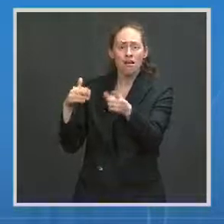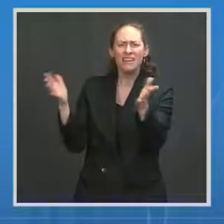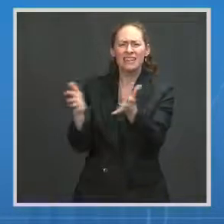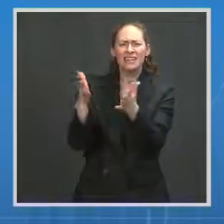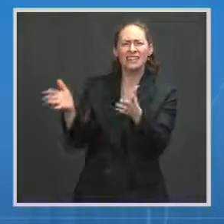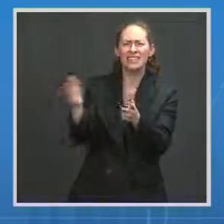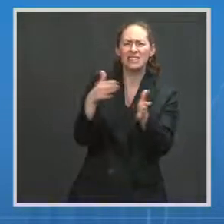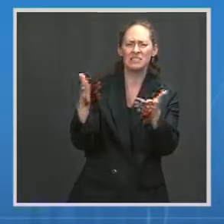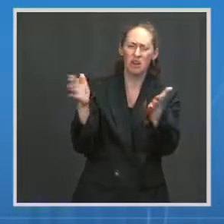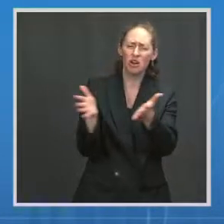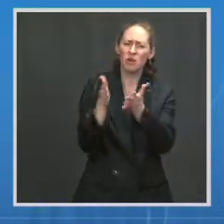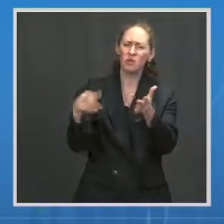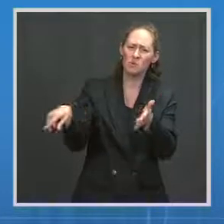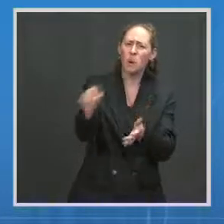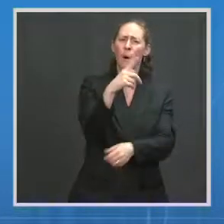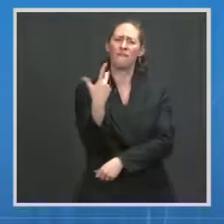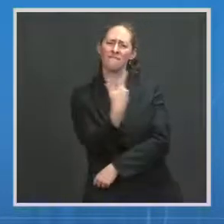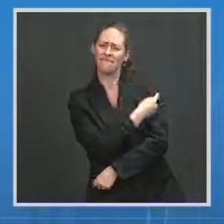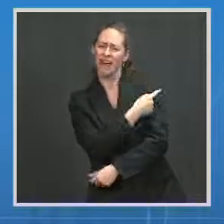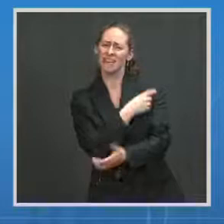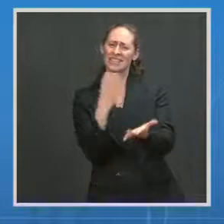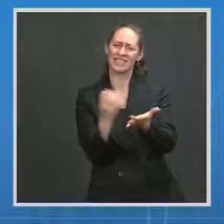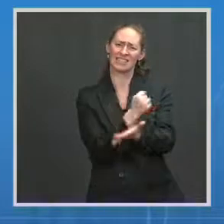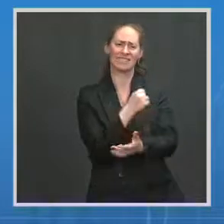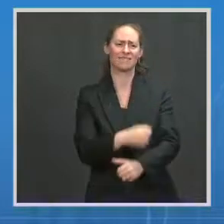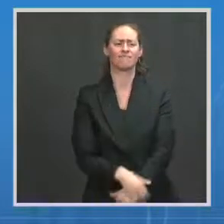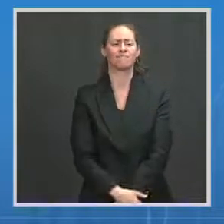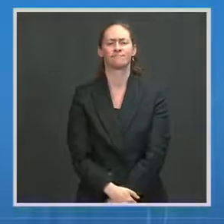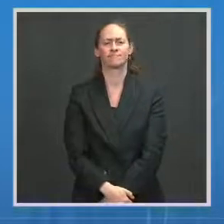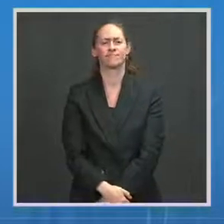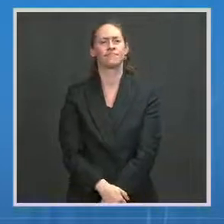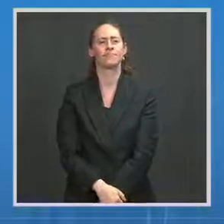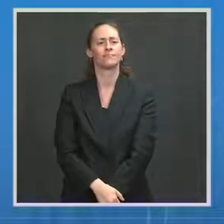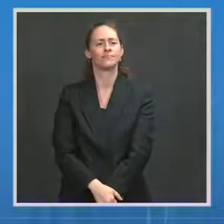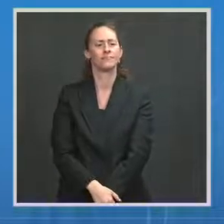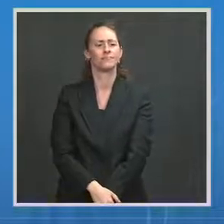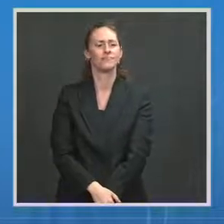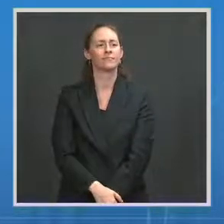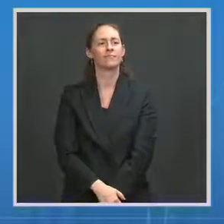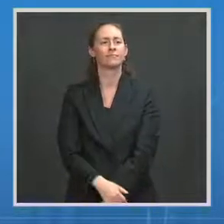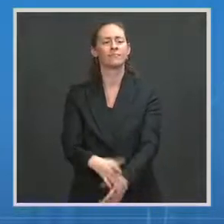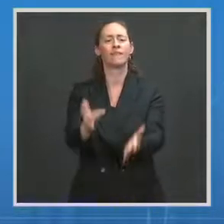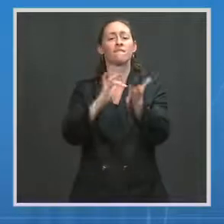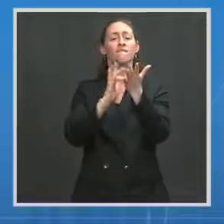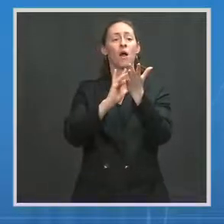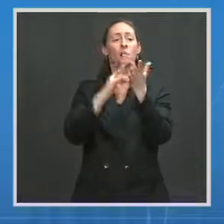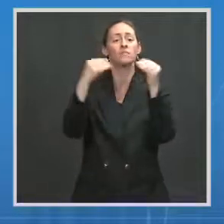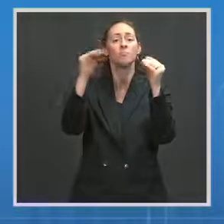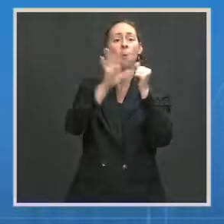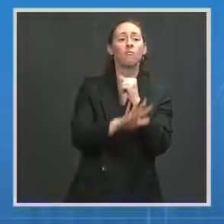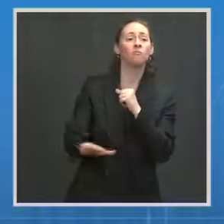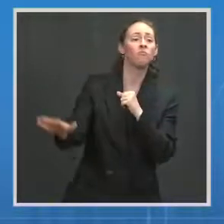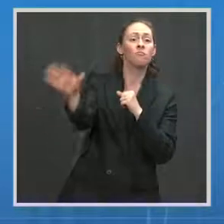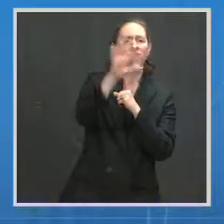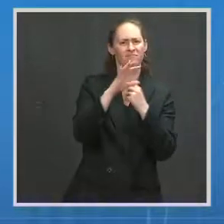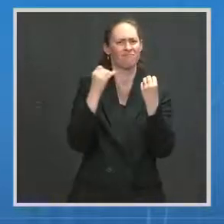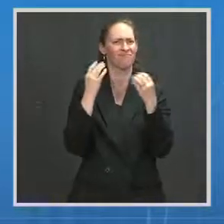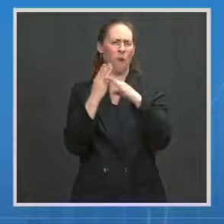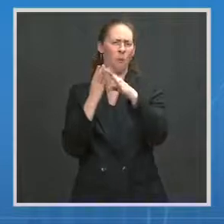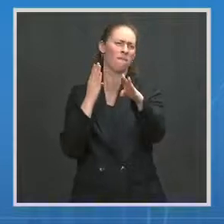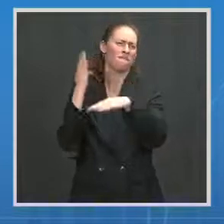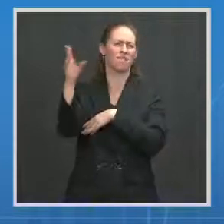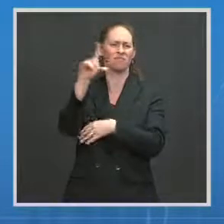shot. More than 20,000 local pharmacies in communities across the nation are now offering walk-in